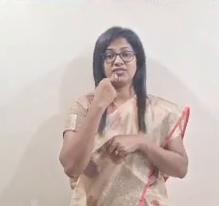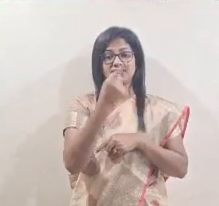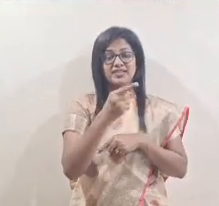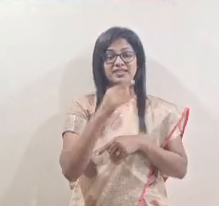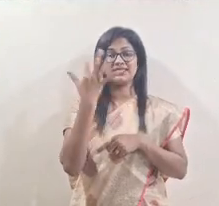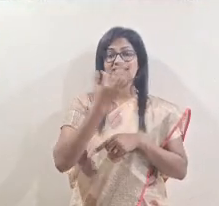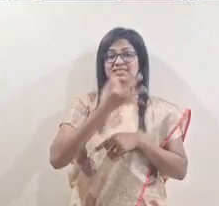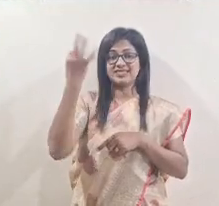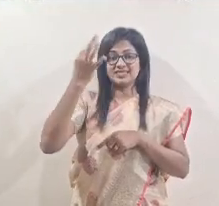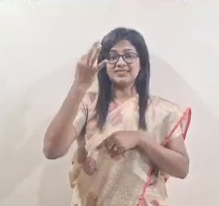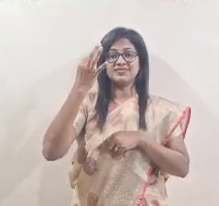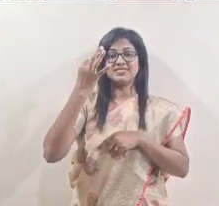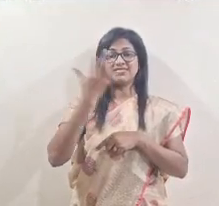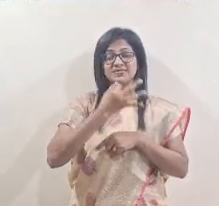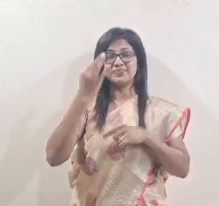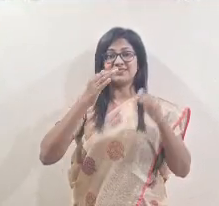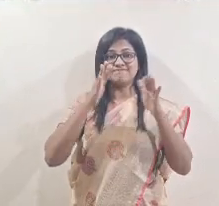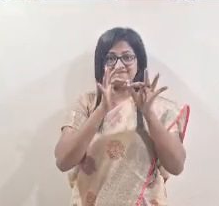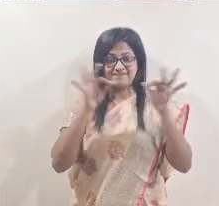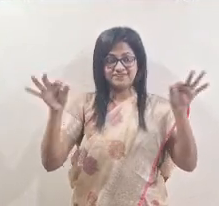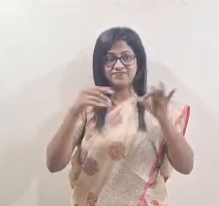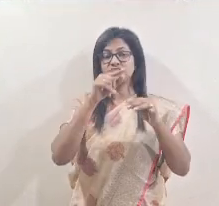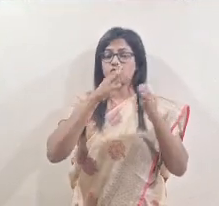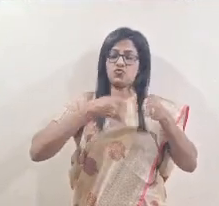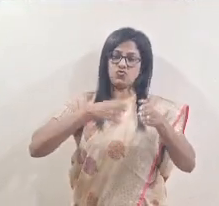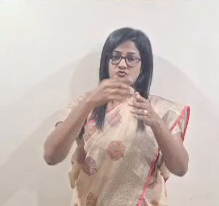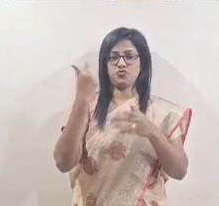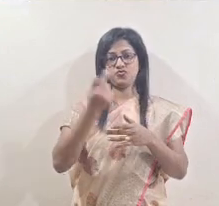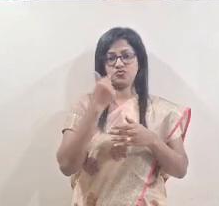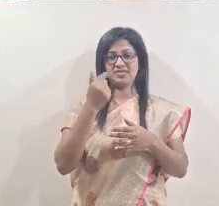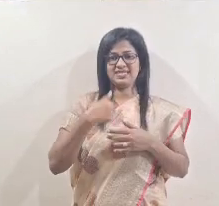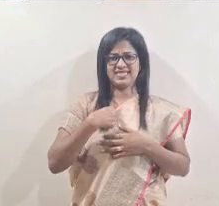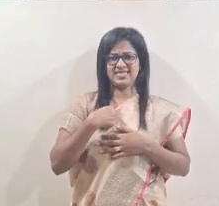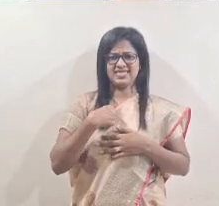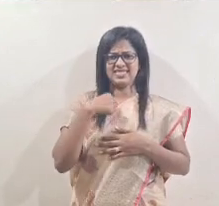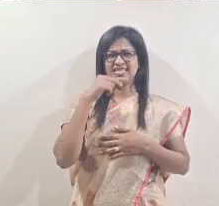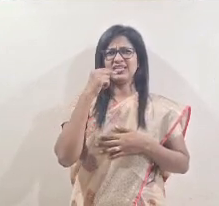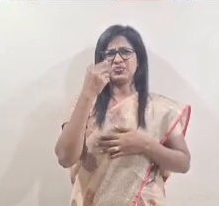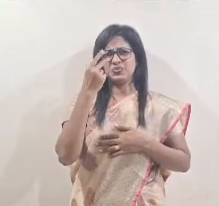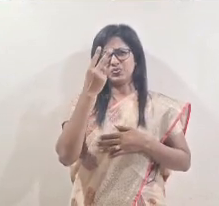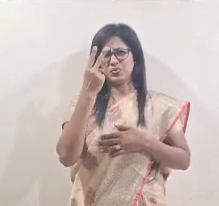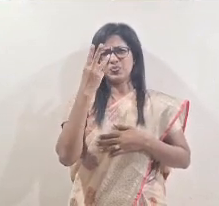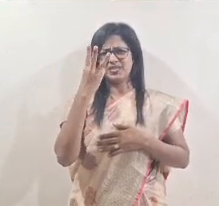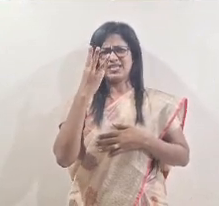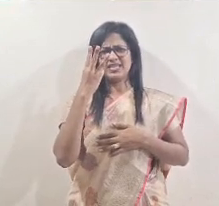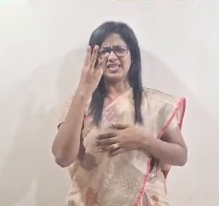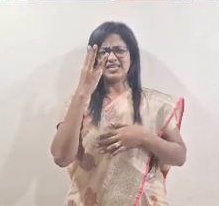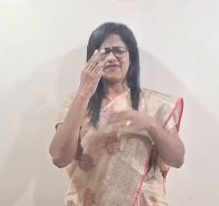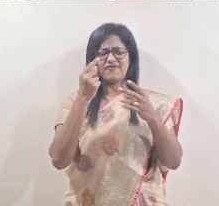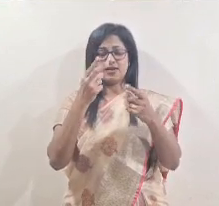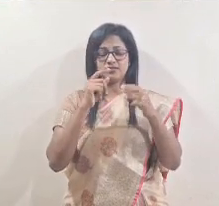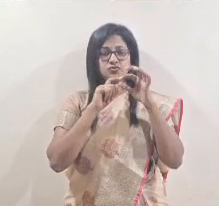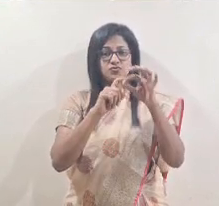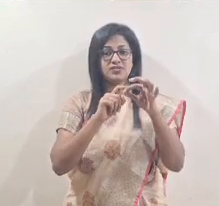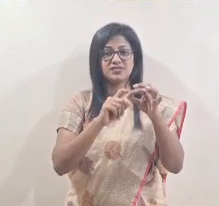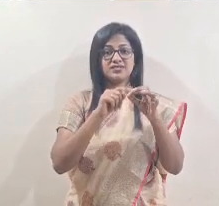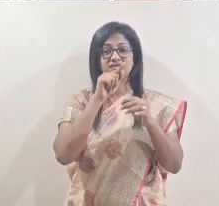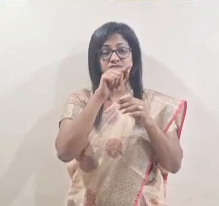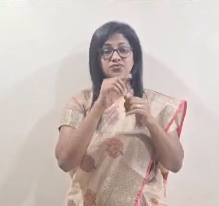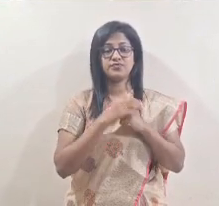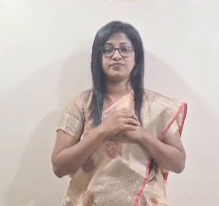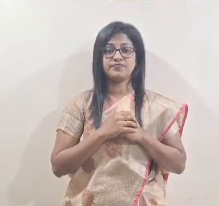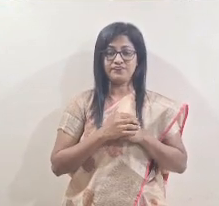the spatial density of the roads that you have considered, I have 2-3 quick queries Yes, sir. about what was the level